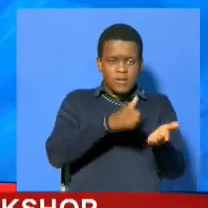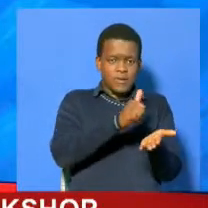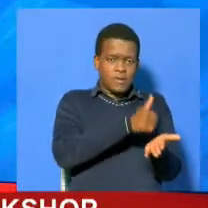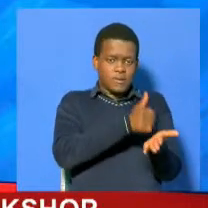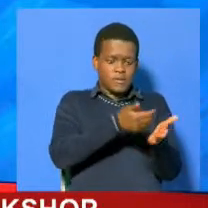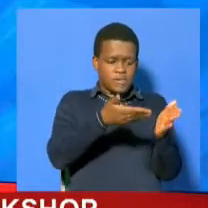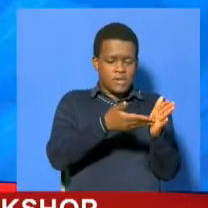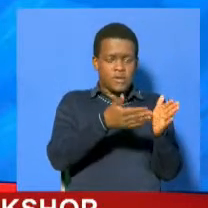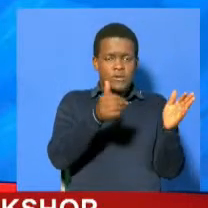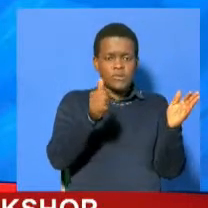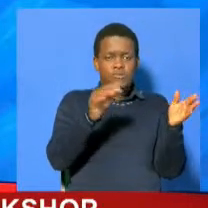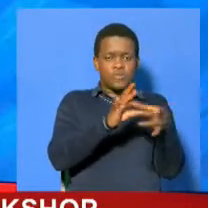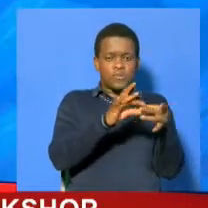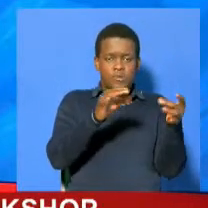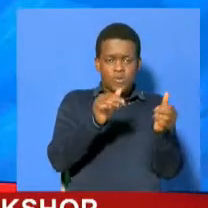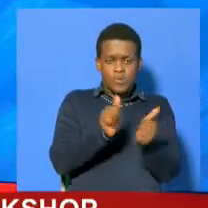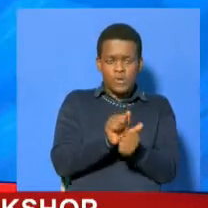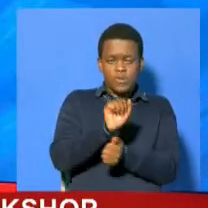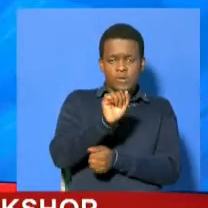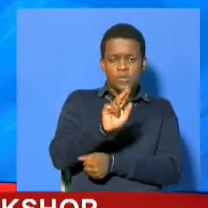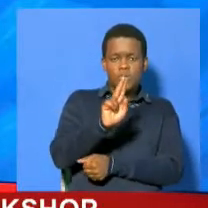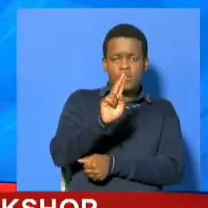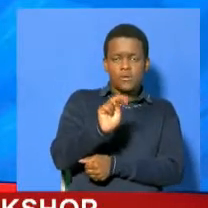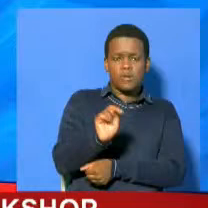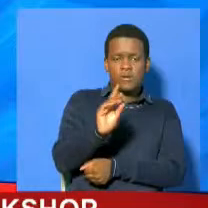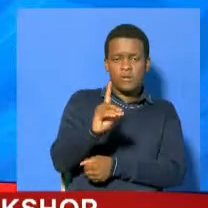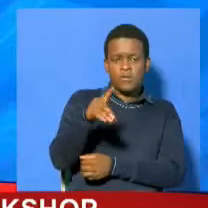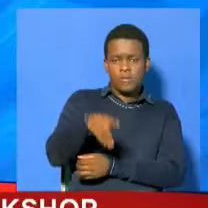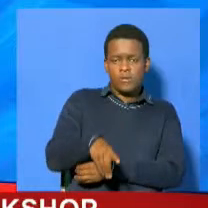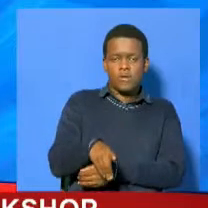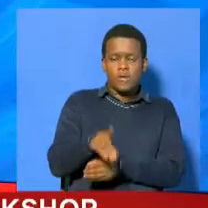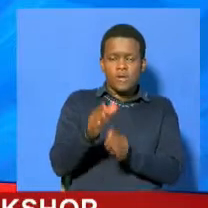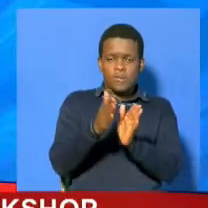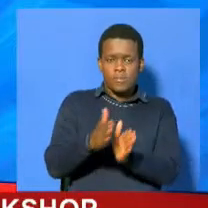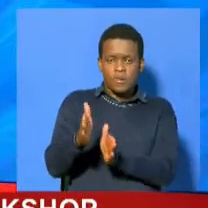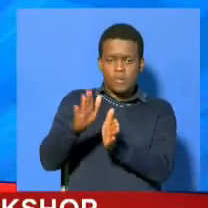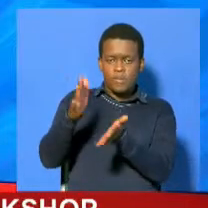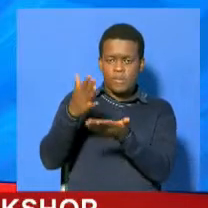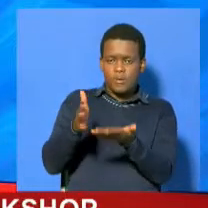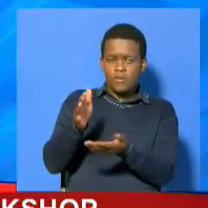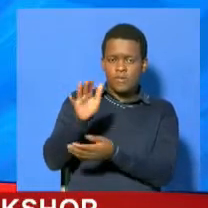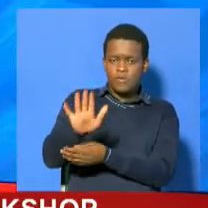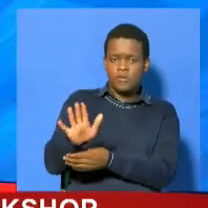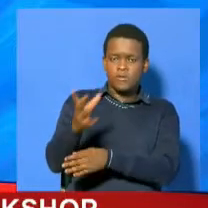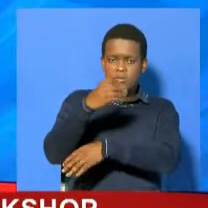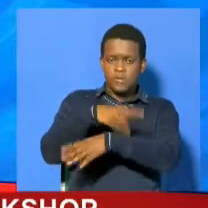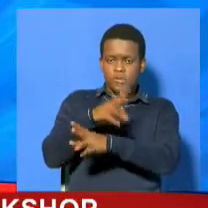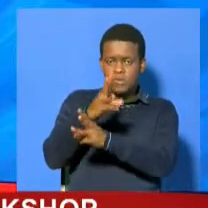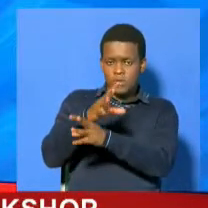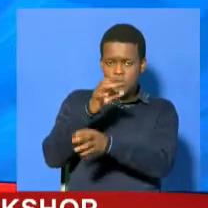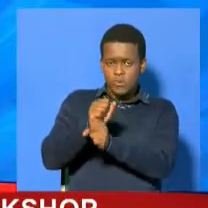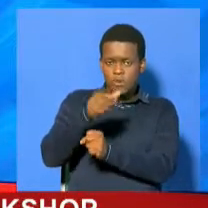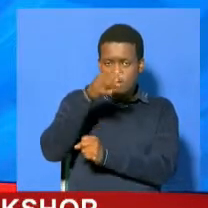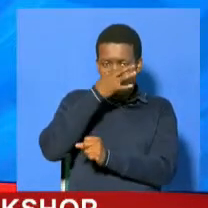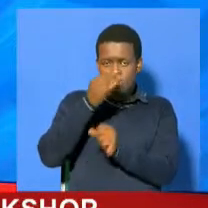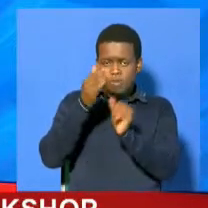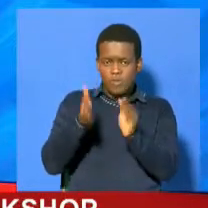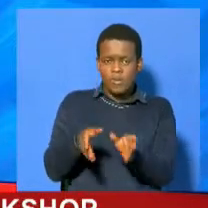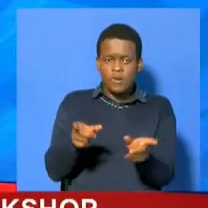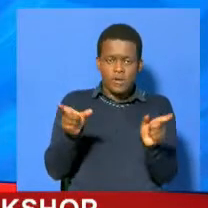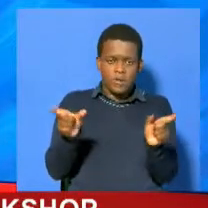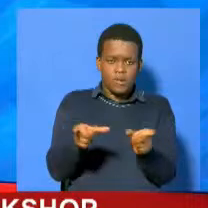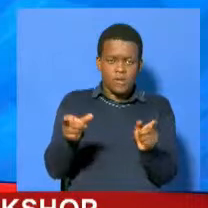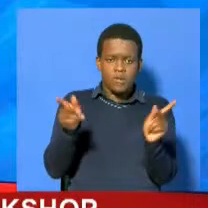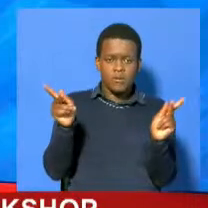Nations Development Programme, UNDP, organized a five-day workshop for farmers from Khantsi and Kalagadi, focusing